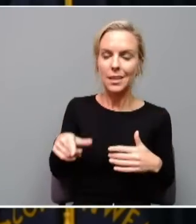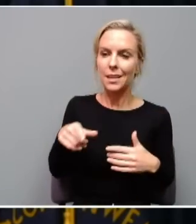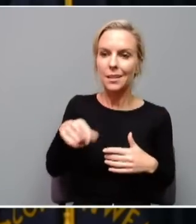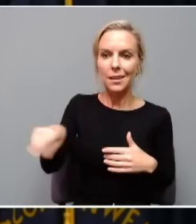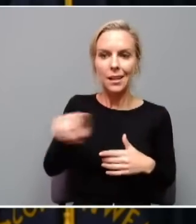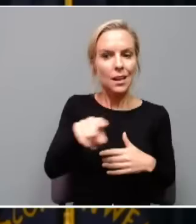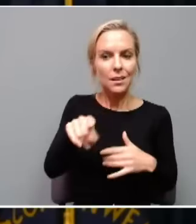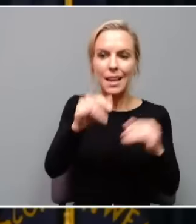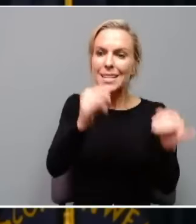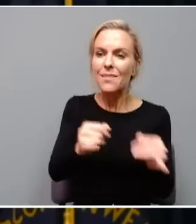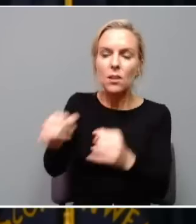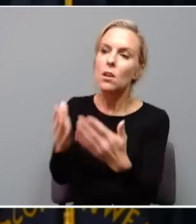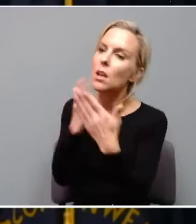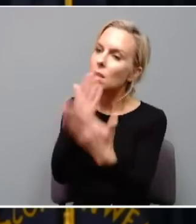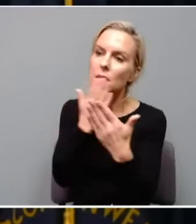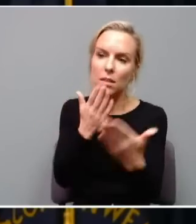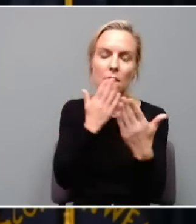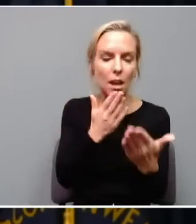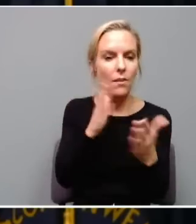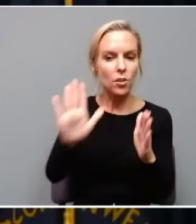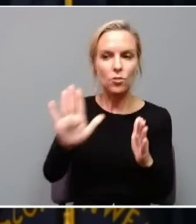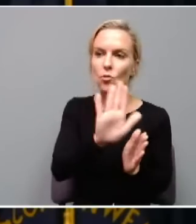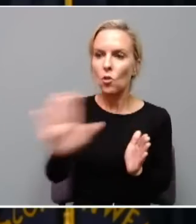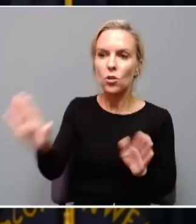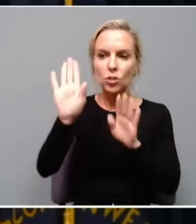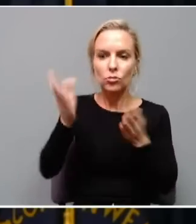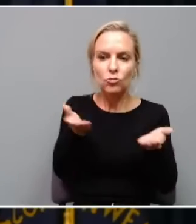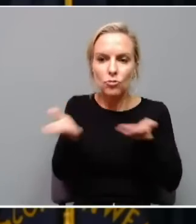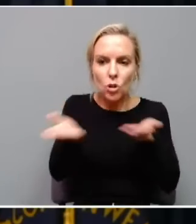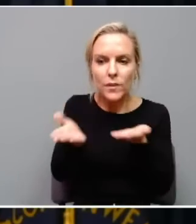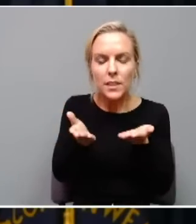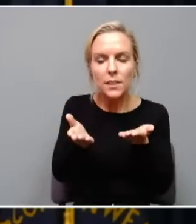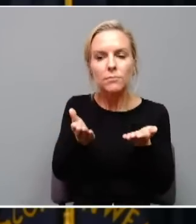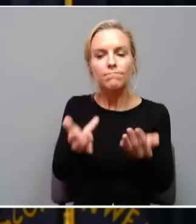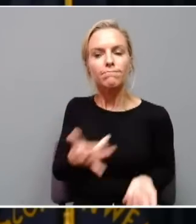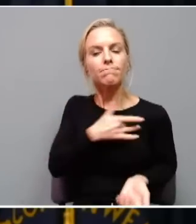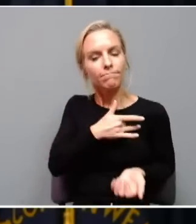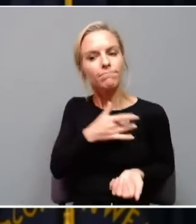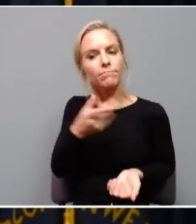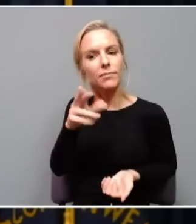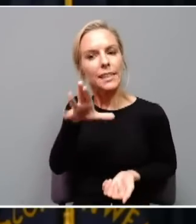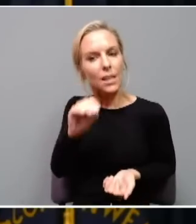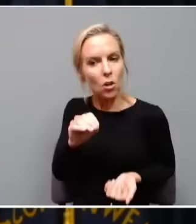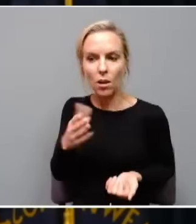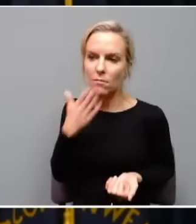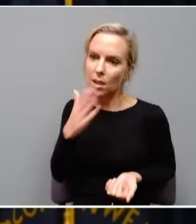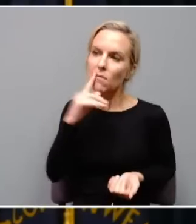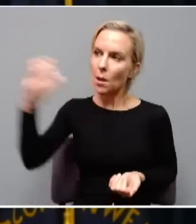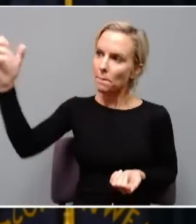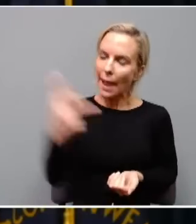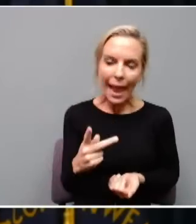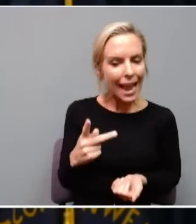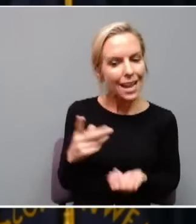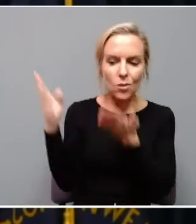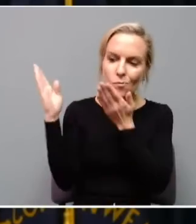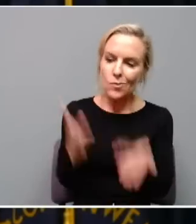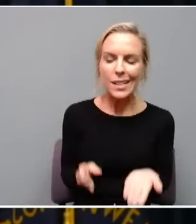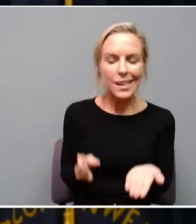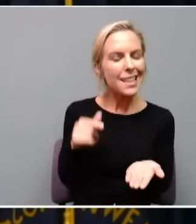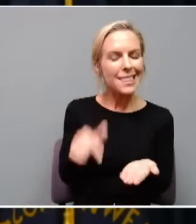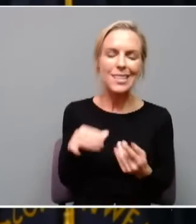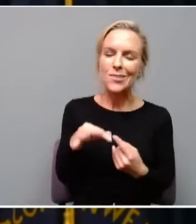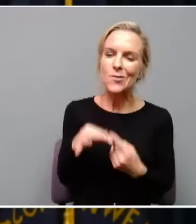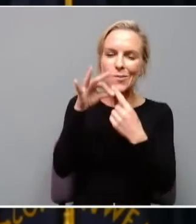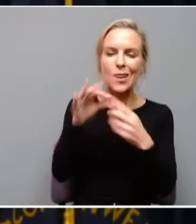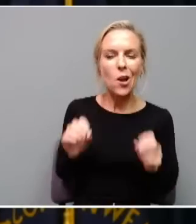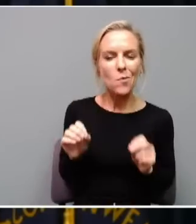for exemplary service and heroism, and thanks for coming back and bringing this unique opportunity.